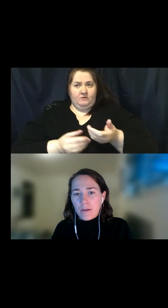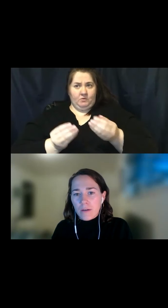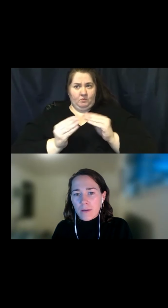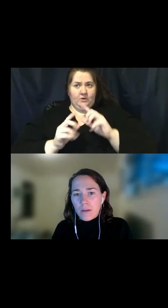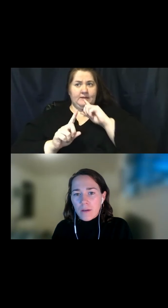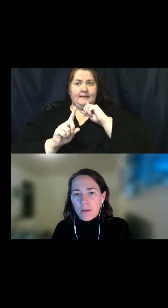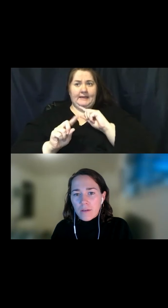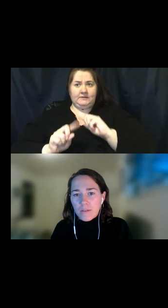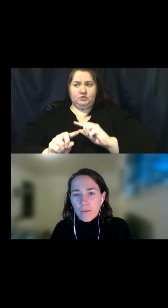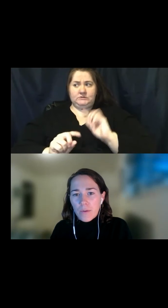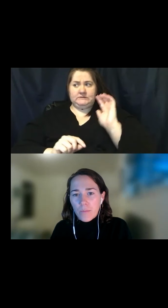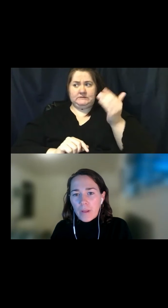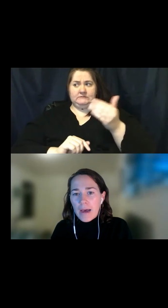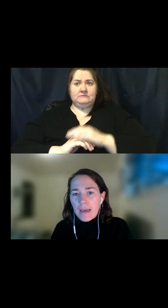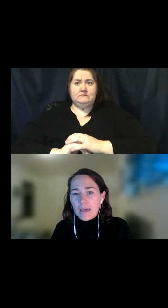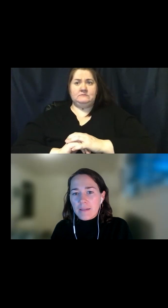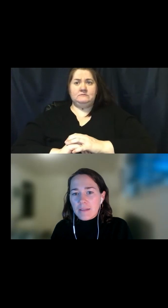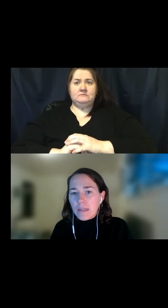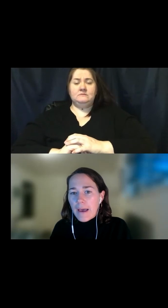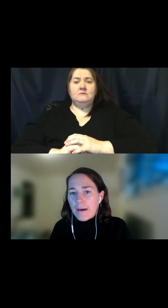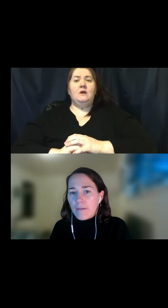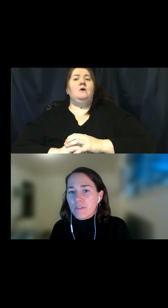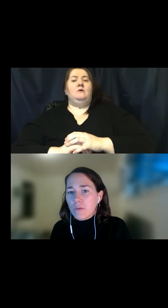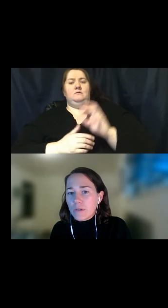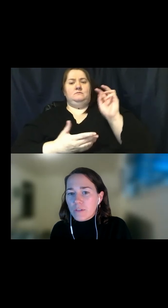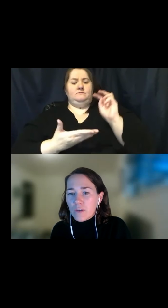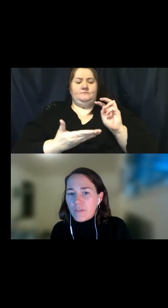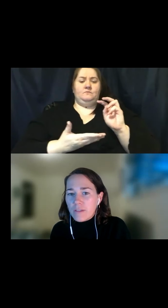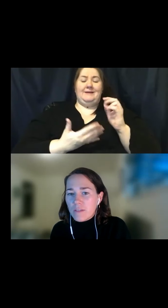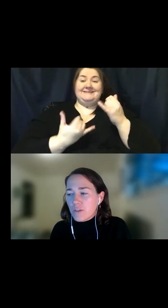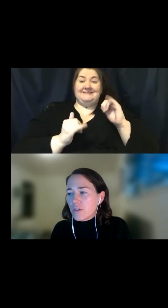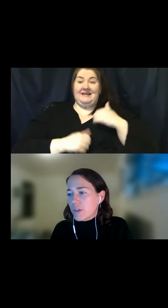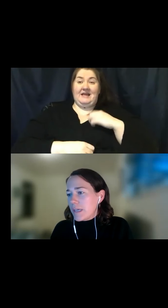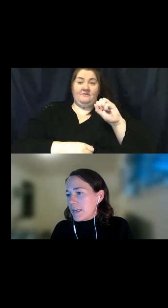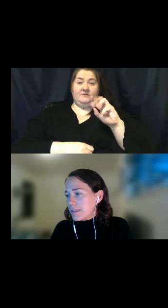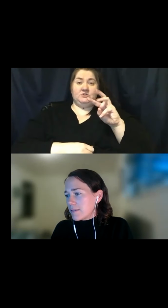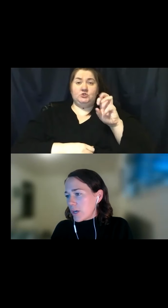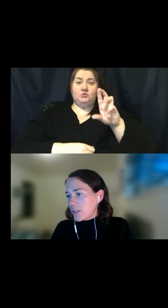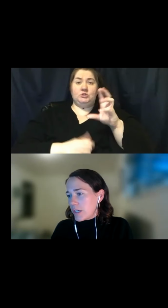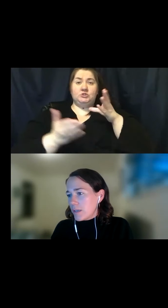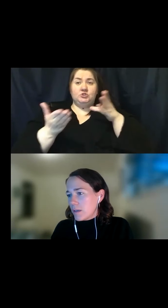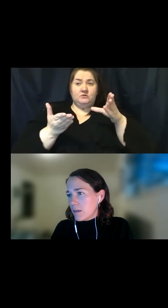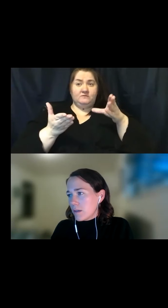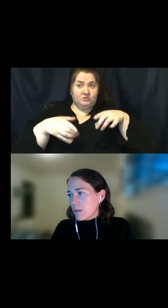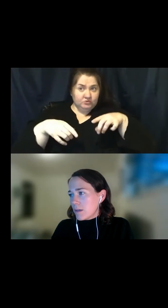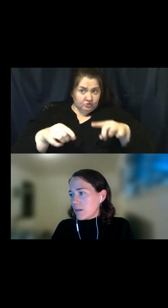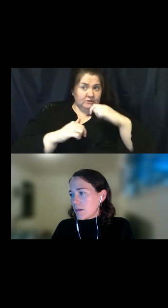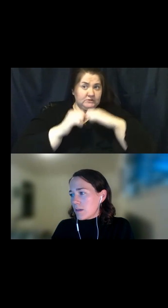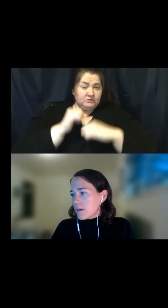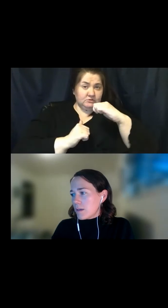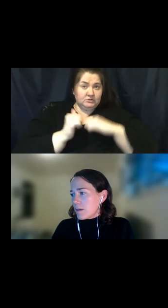answer. So will I still have sewer service during construction?